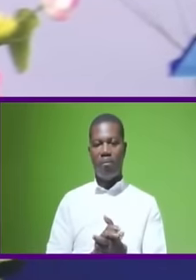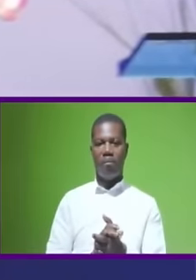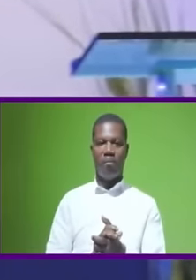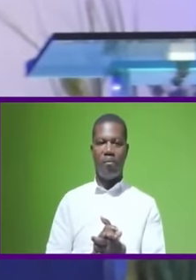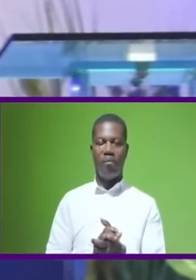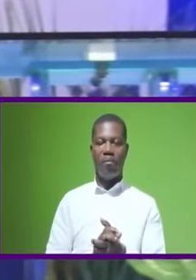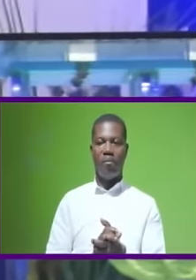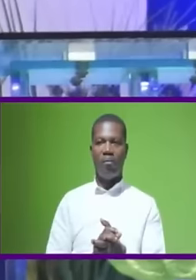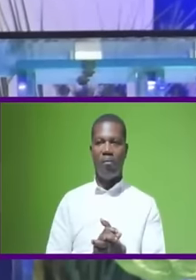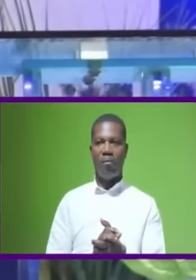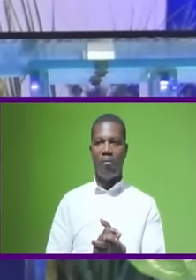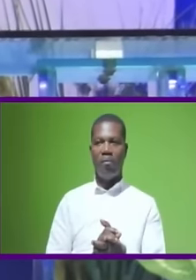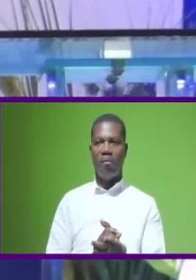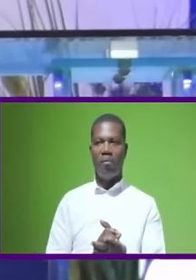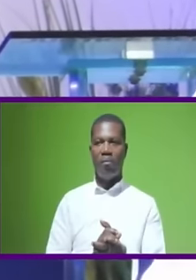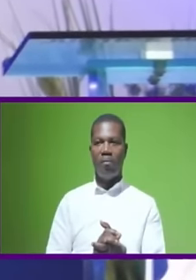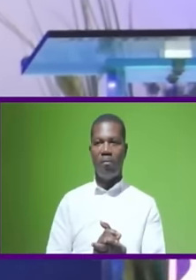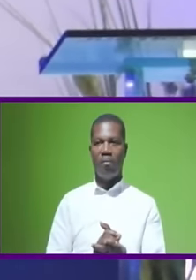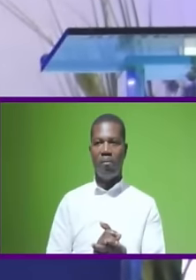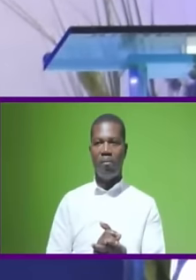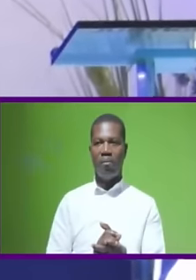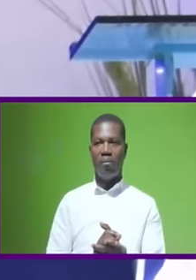Philadelphia movement.